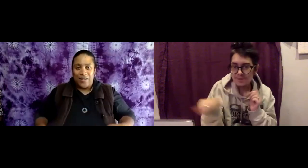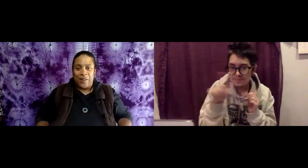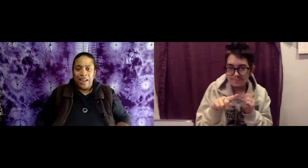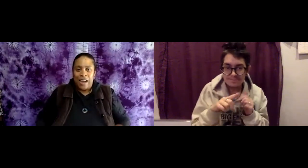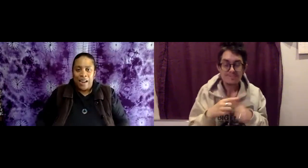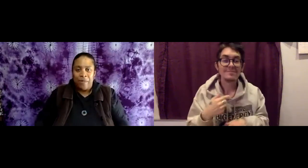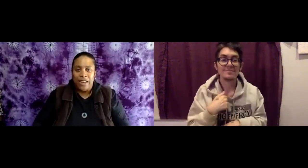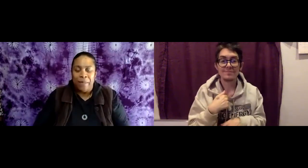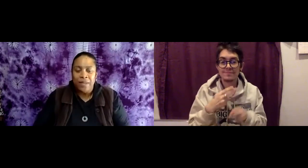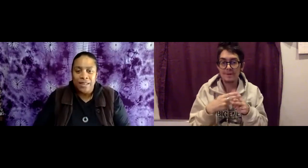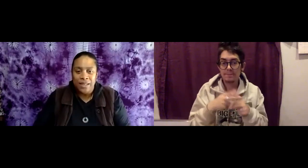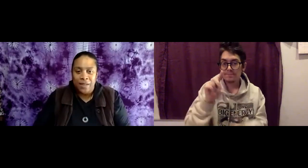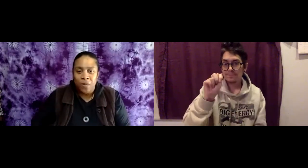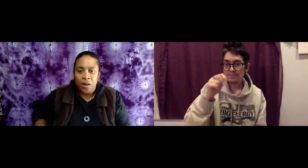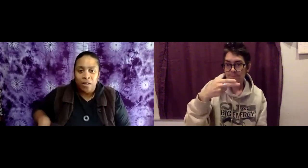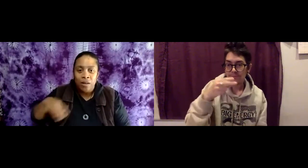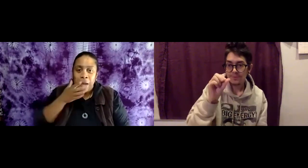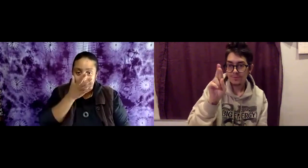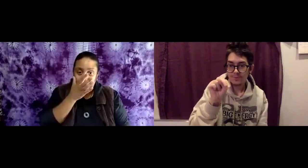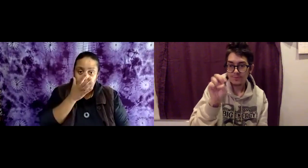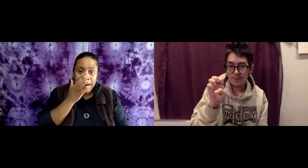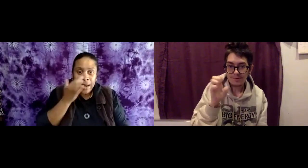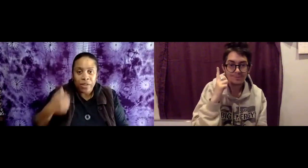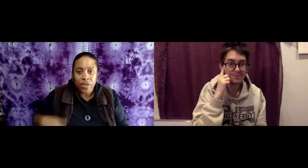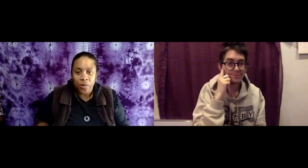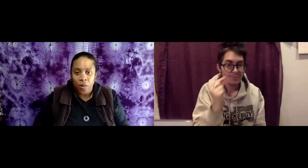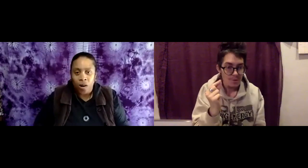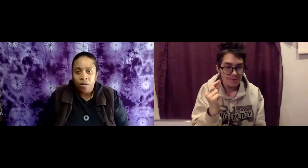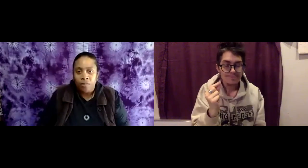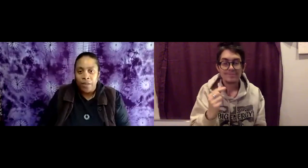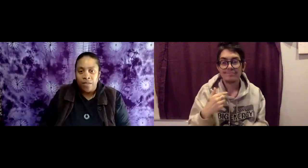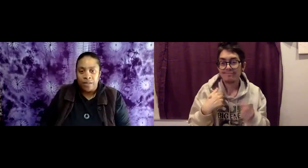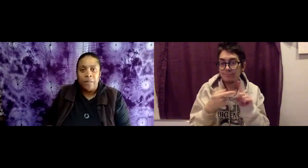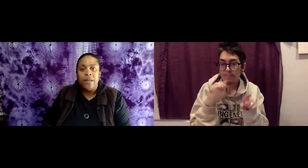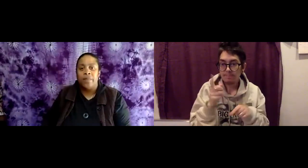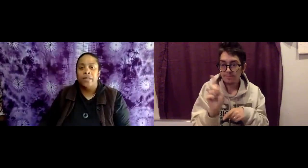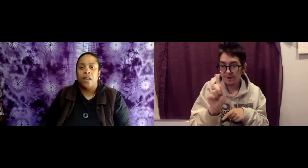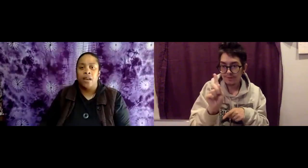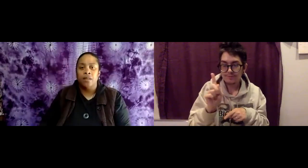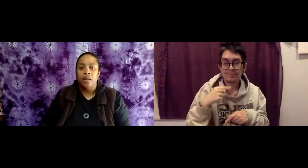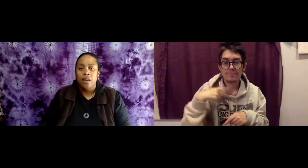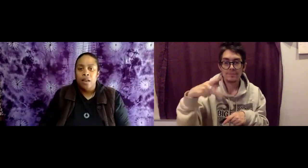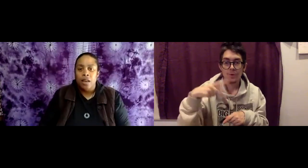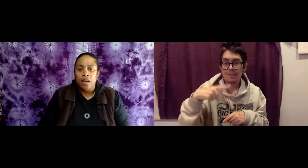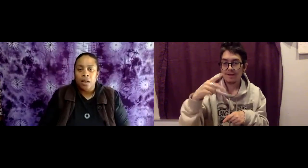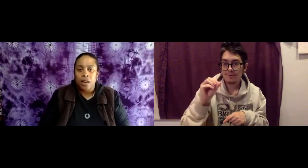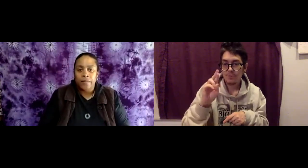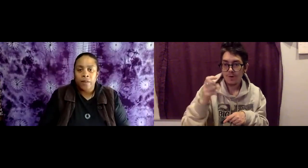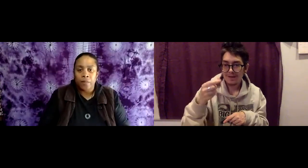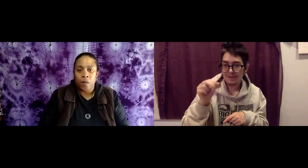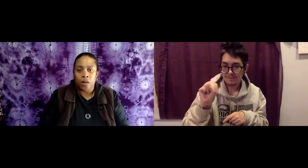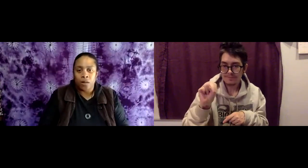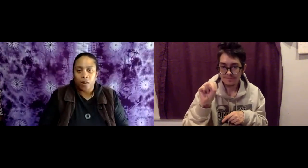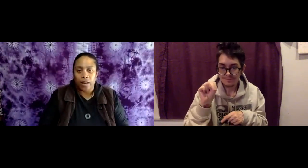This is a great night. I'm really happy to see everyone. And so my name is Thorne, and this is my name sign. And I'm